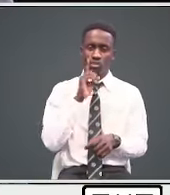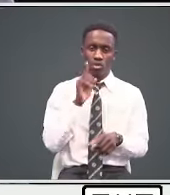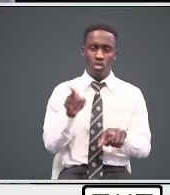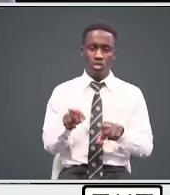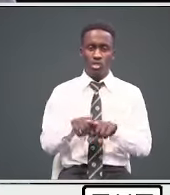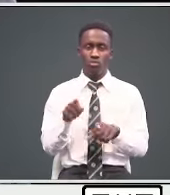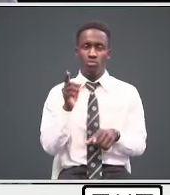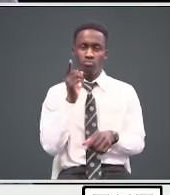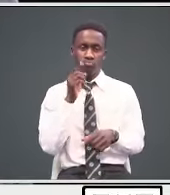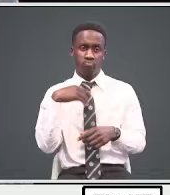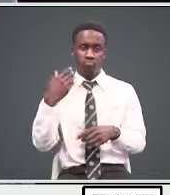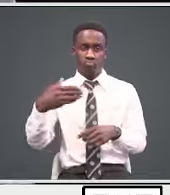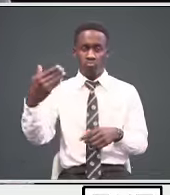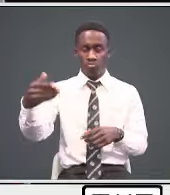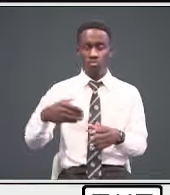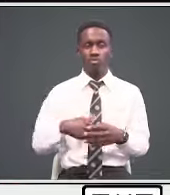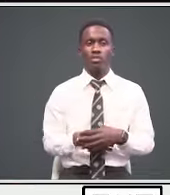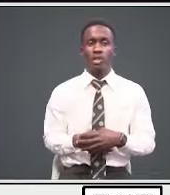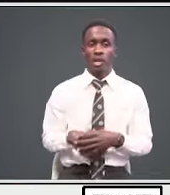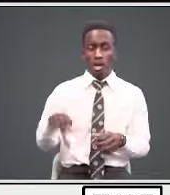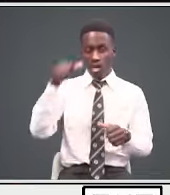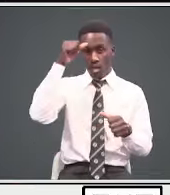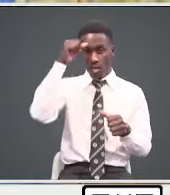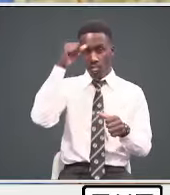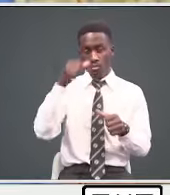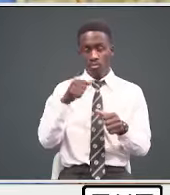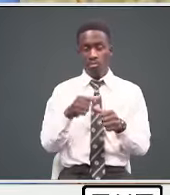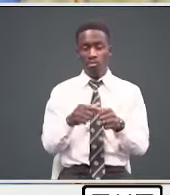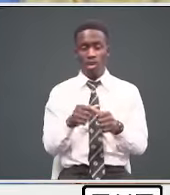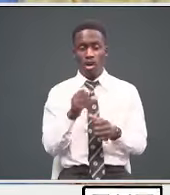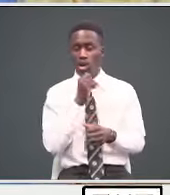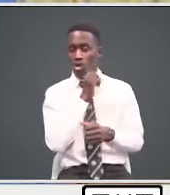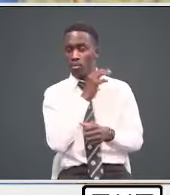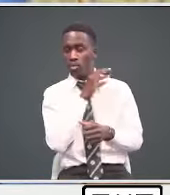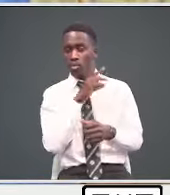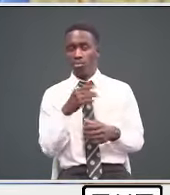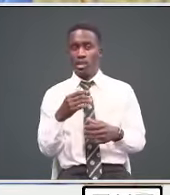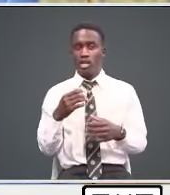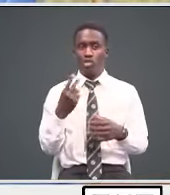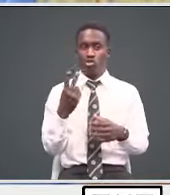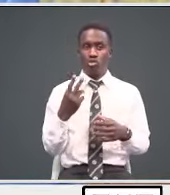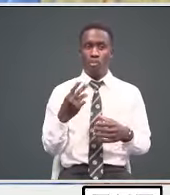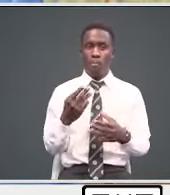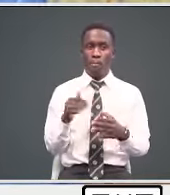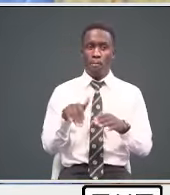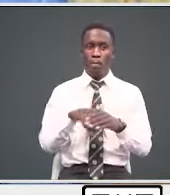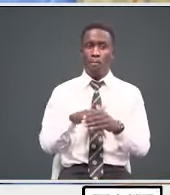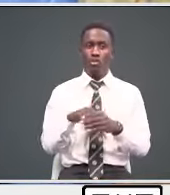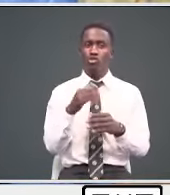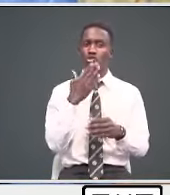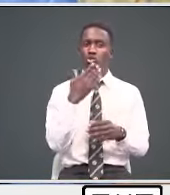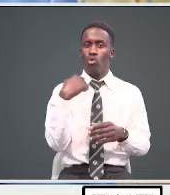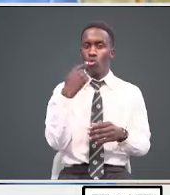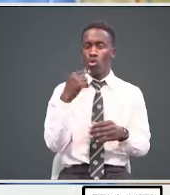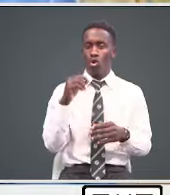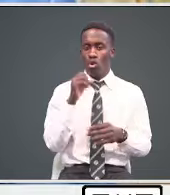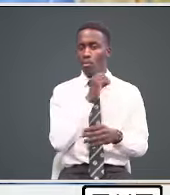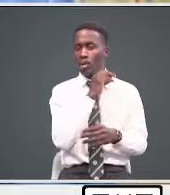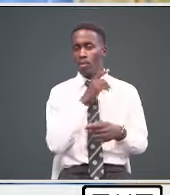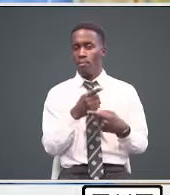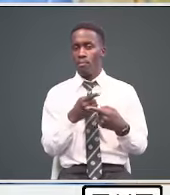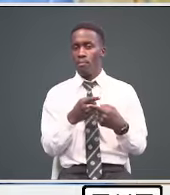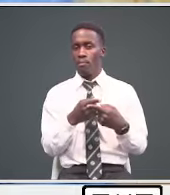the other day. Remember the claims by the two SACCO members who, when they wanted to withdraw money, they will receive it in batches instead